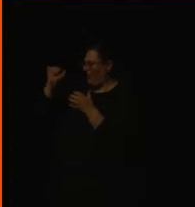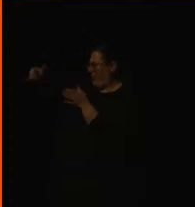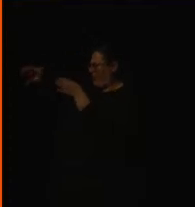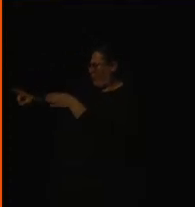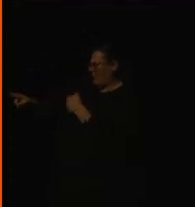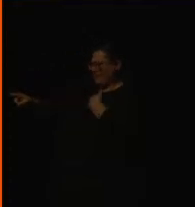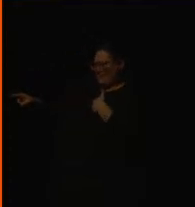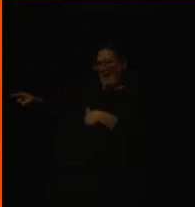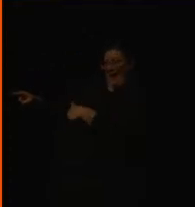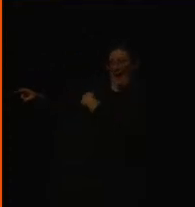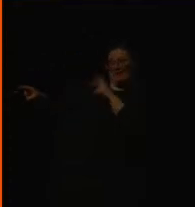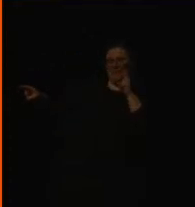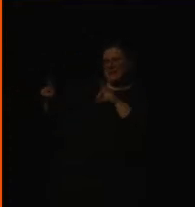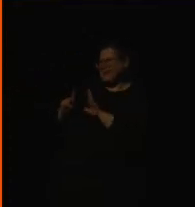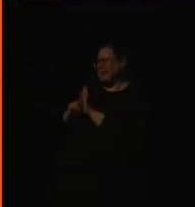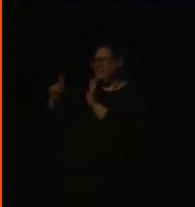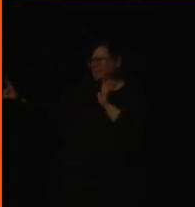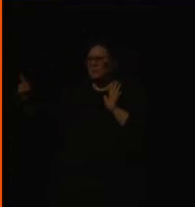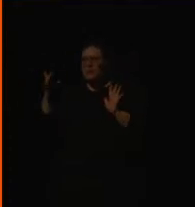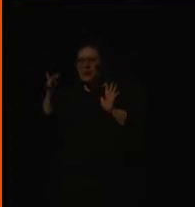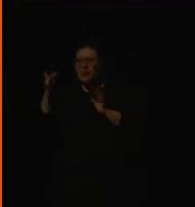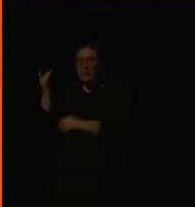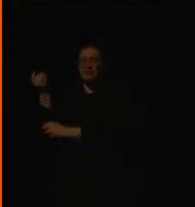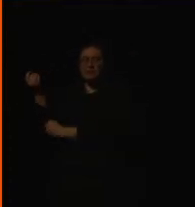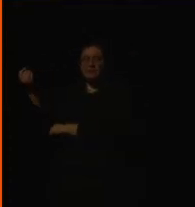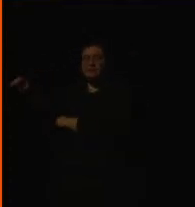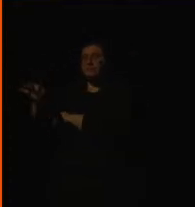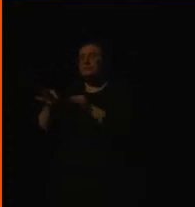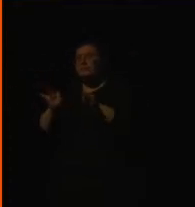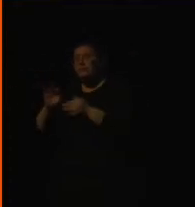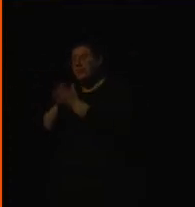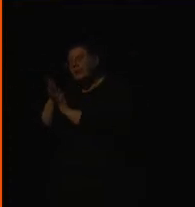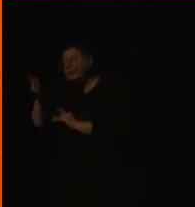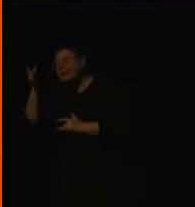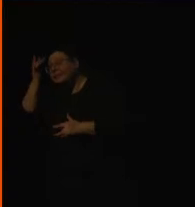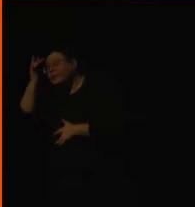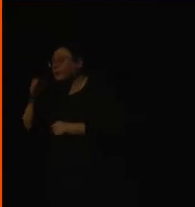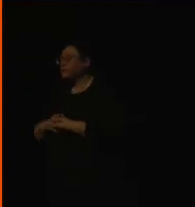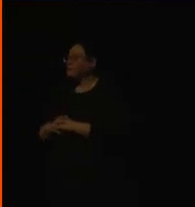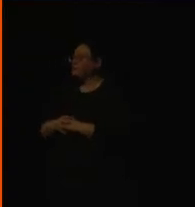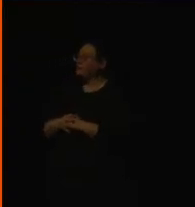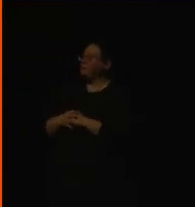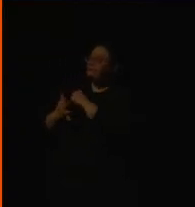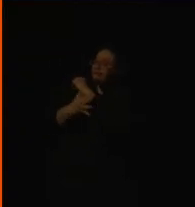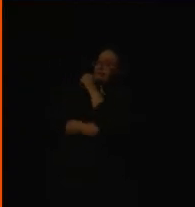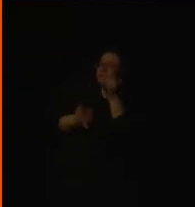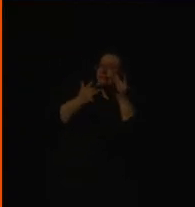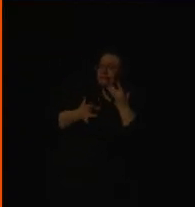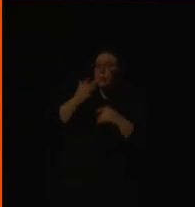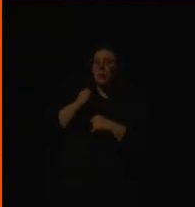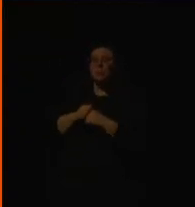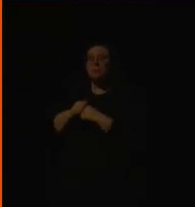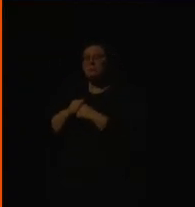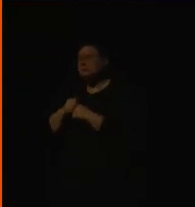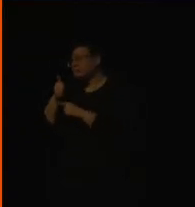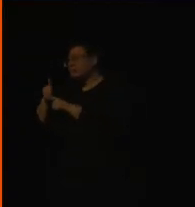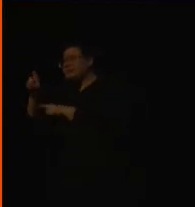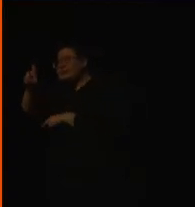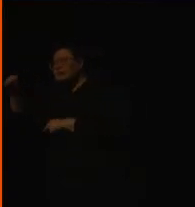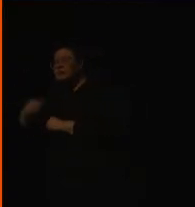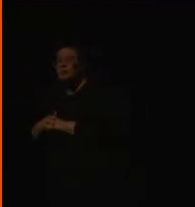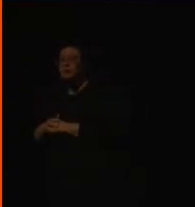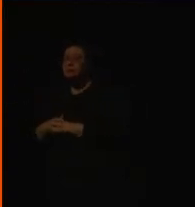us. But here's the truth. Getting sick, being poor, being disabled, being